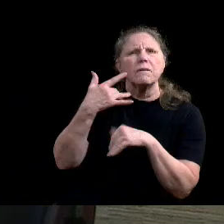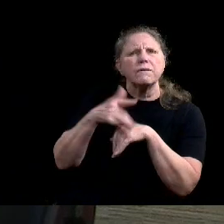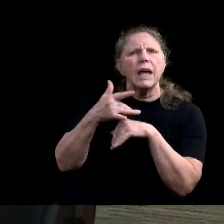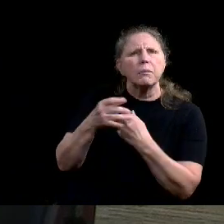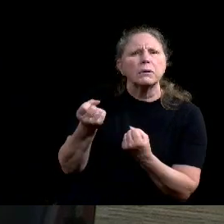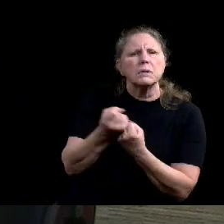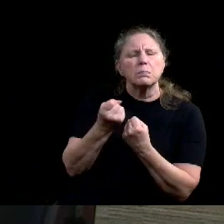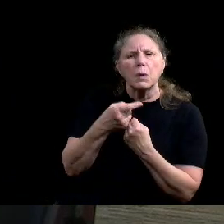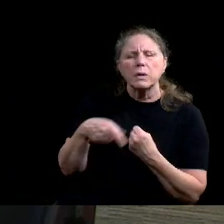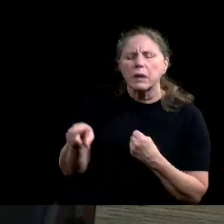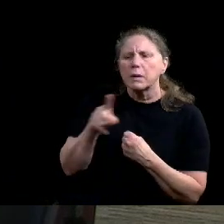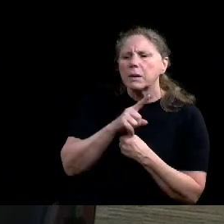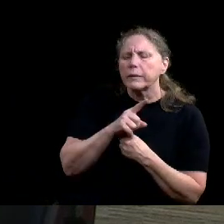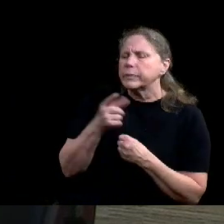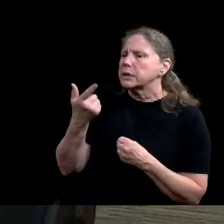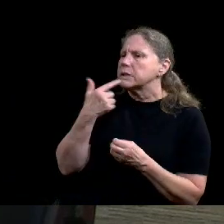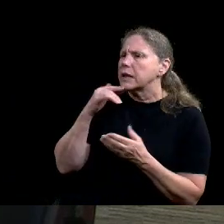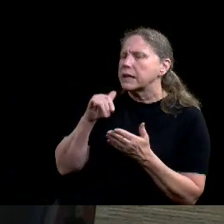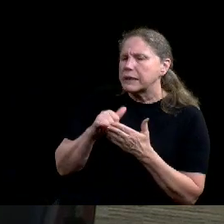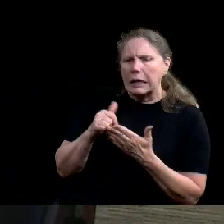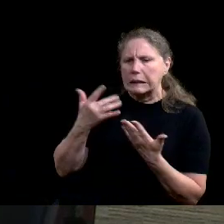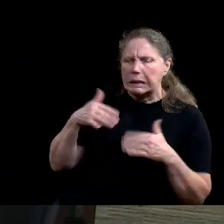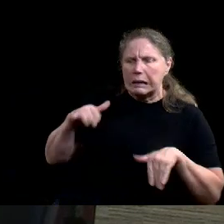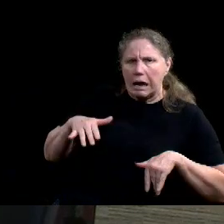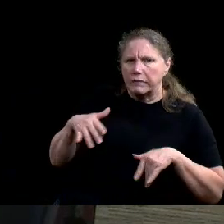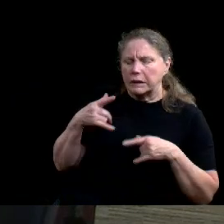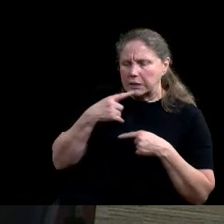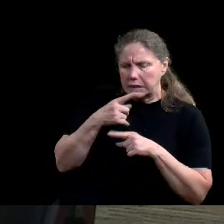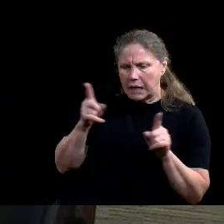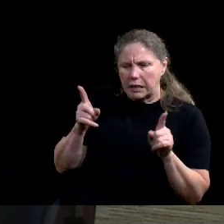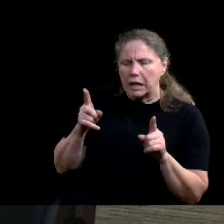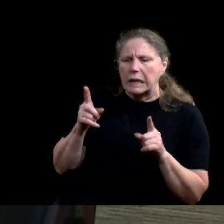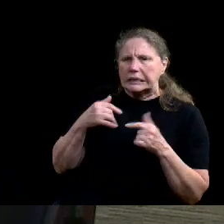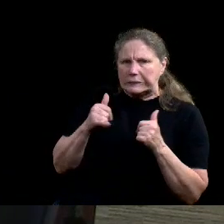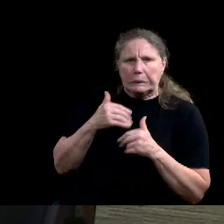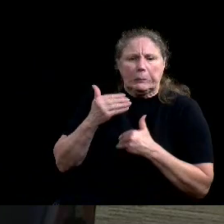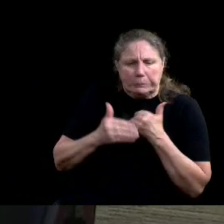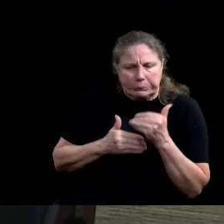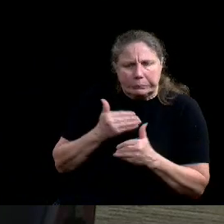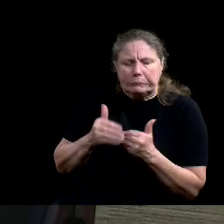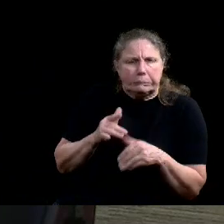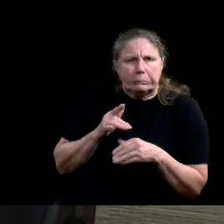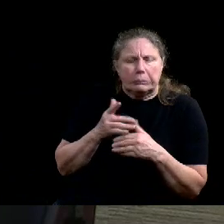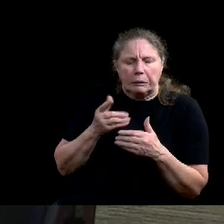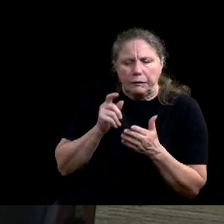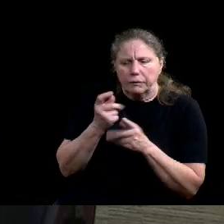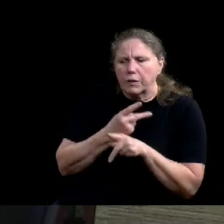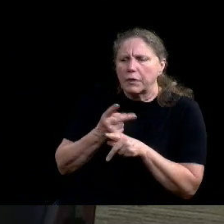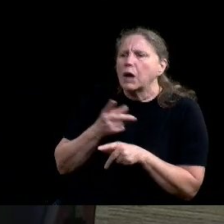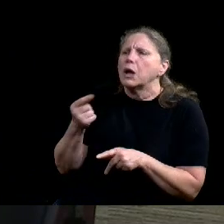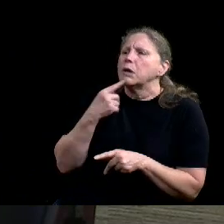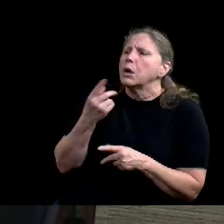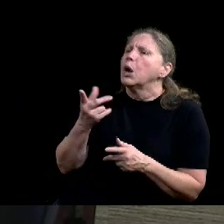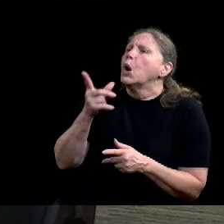in the process of that. Do you have any steps on who would be able to apply for this, what it would kind of look like,